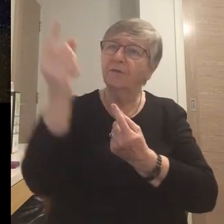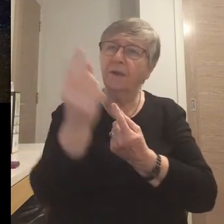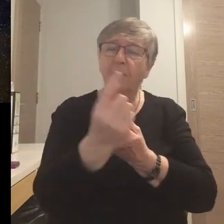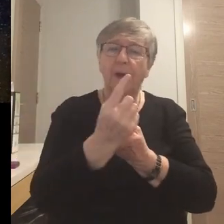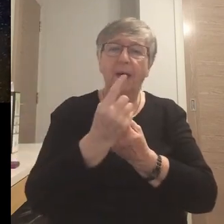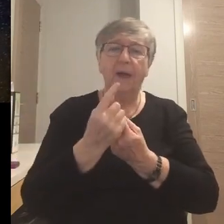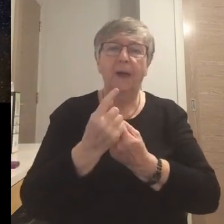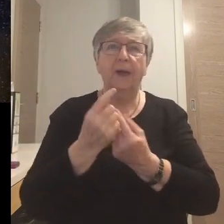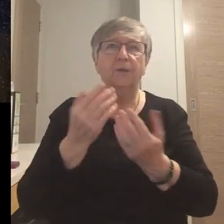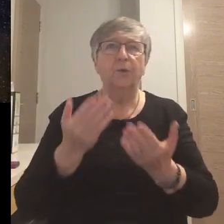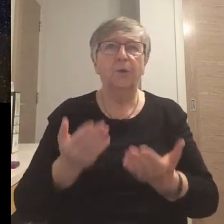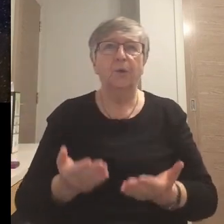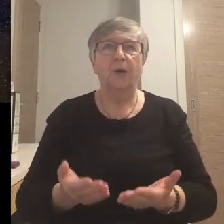dawning of